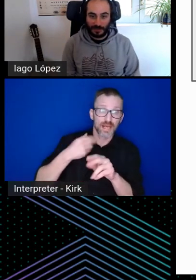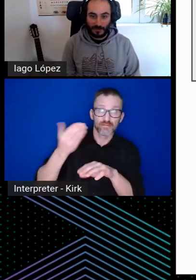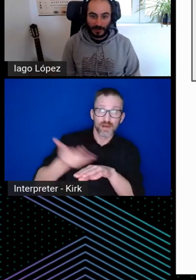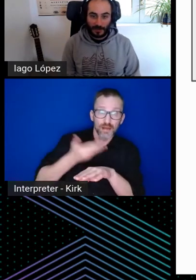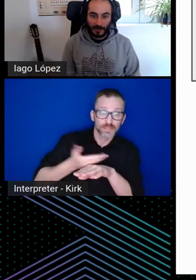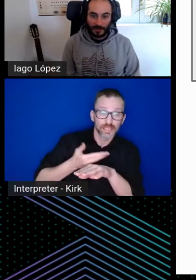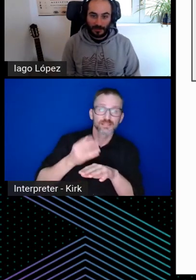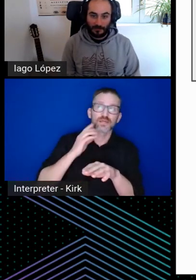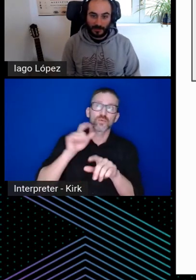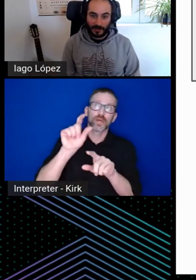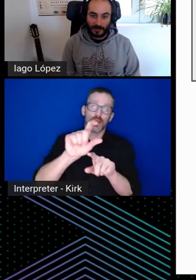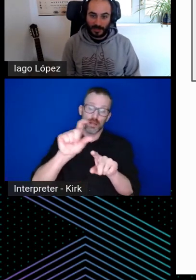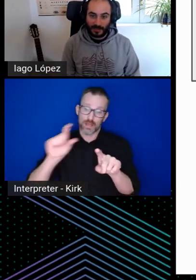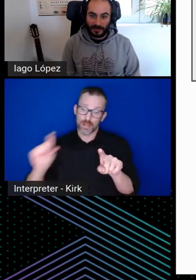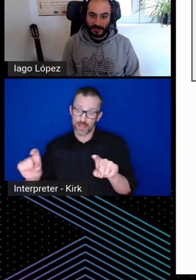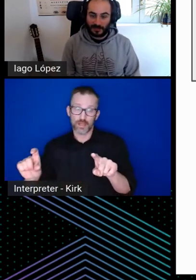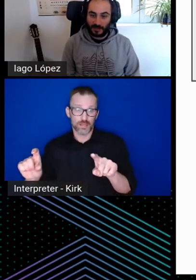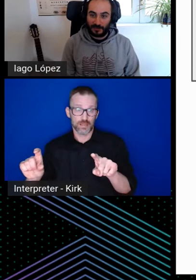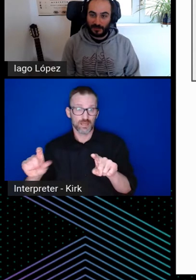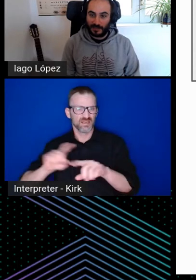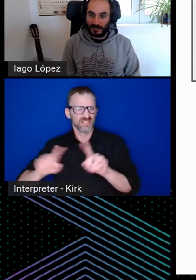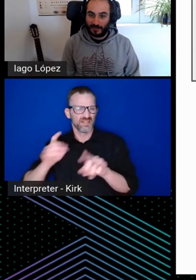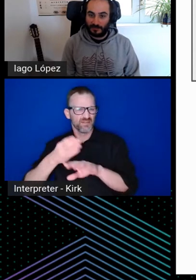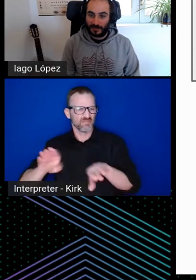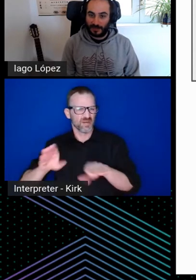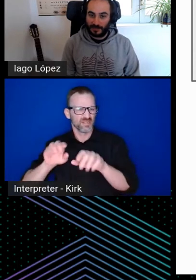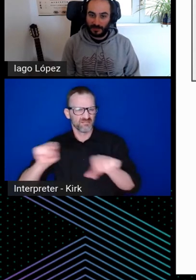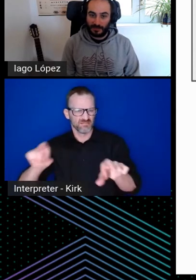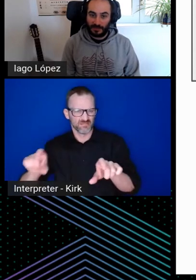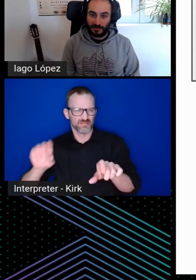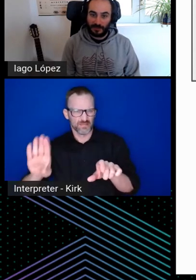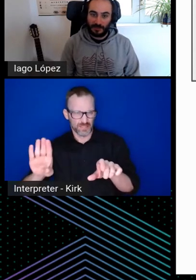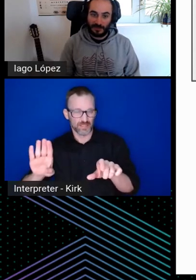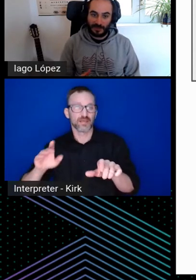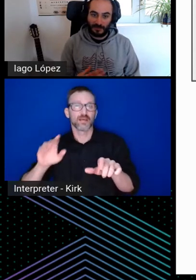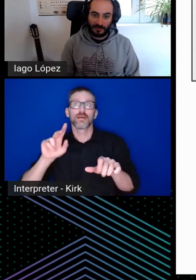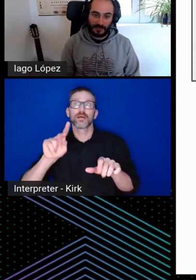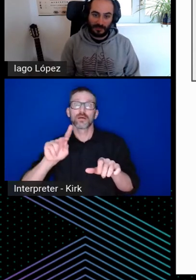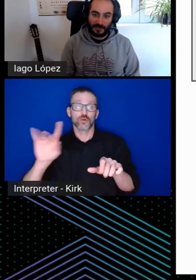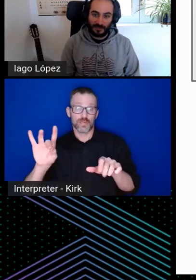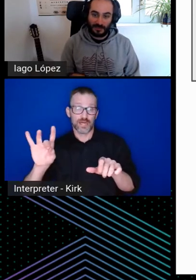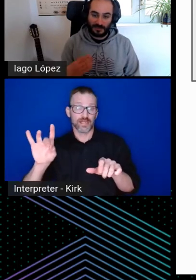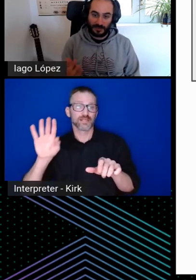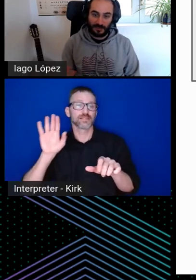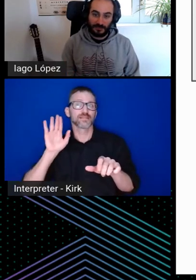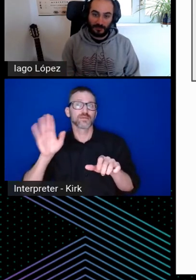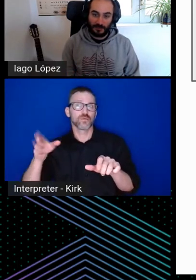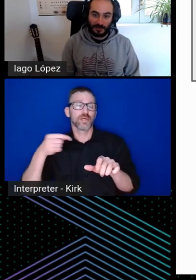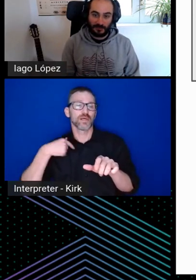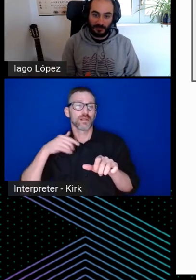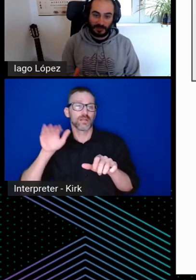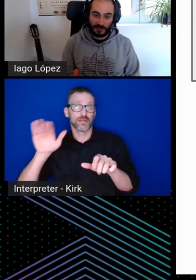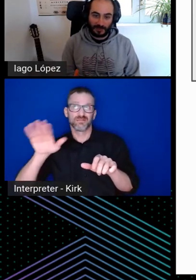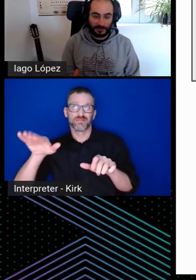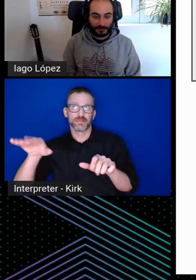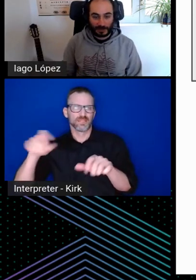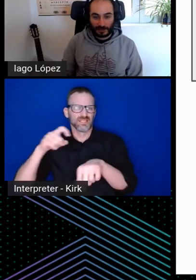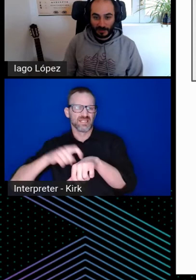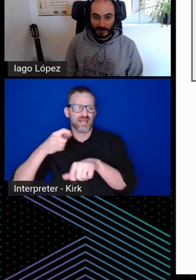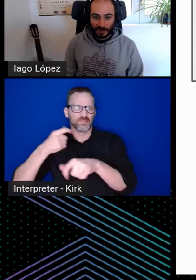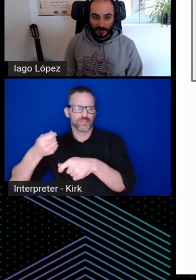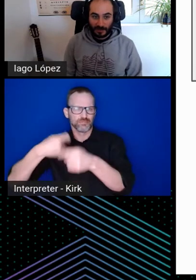B, and then it sets some annotation on Kubernetes on itself that it needs reboot, so reboot